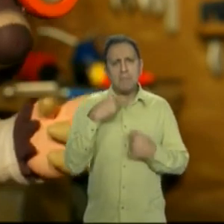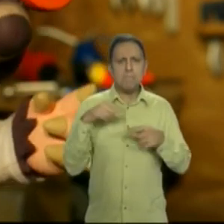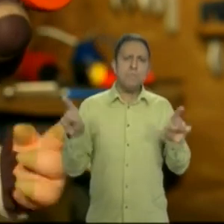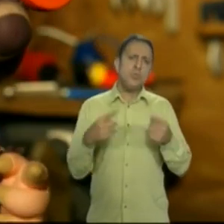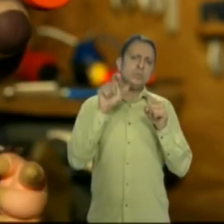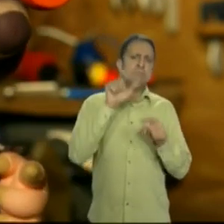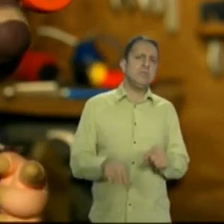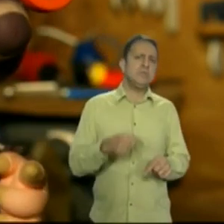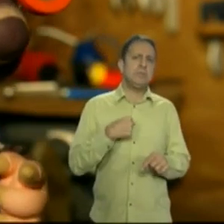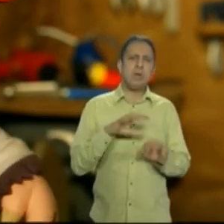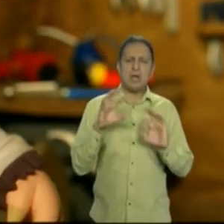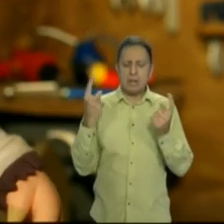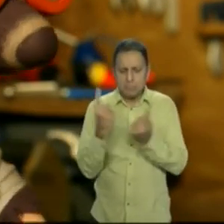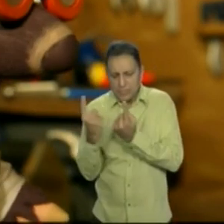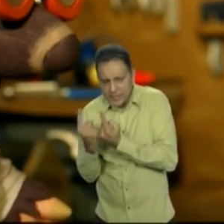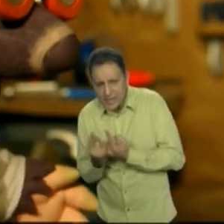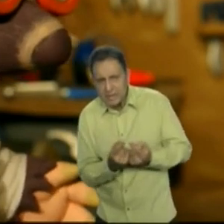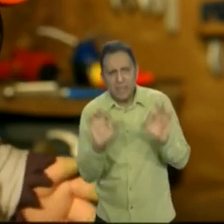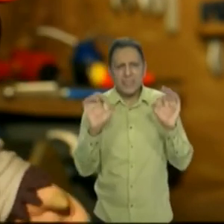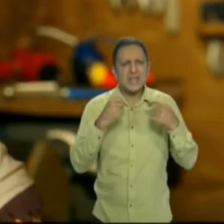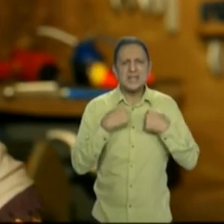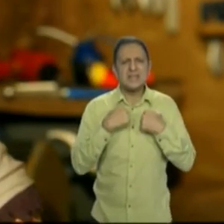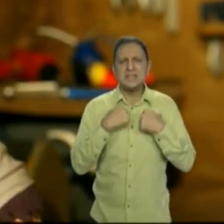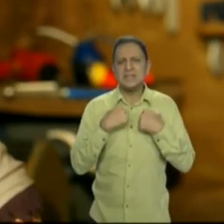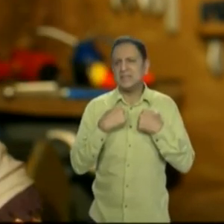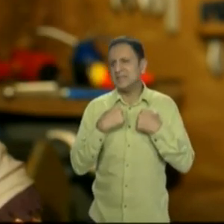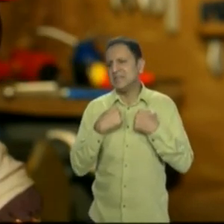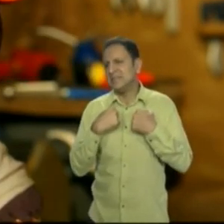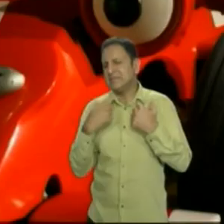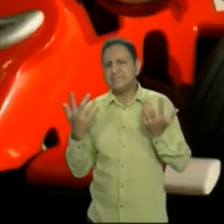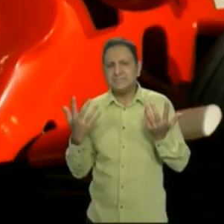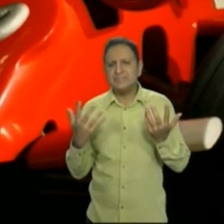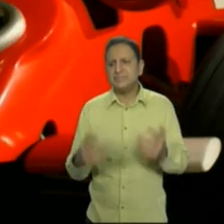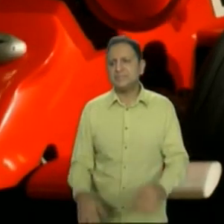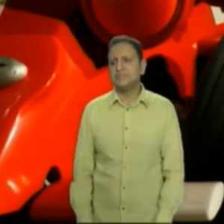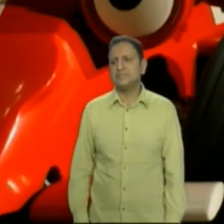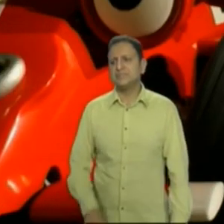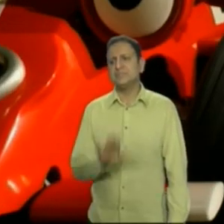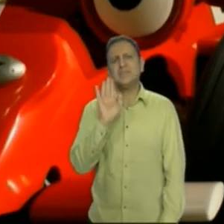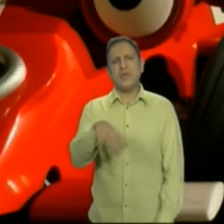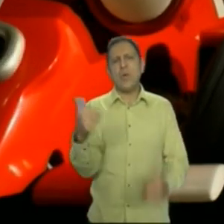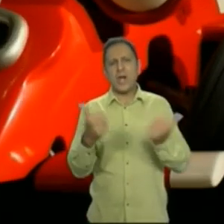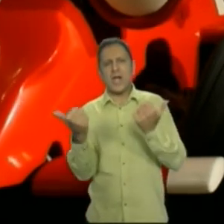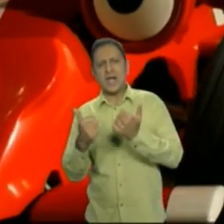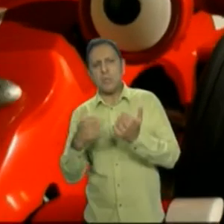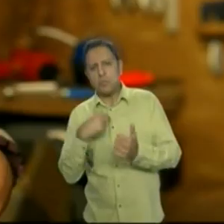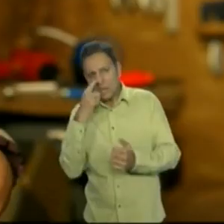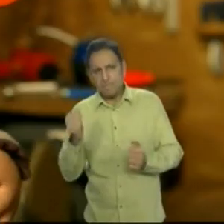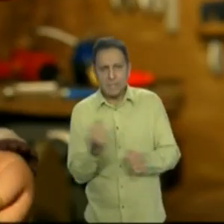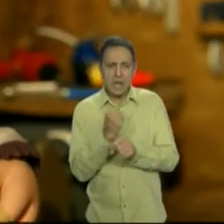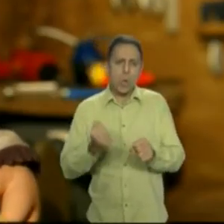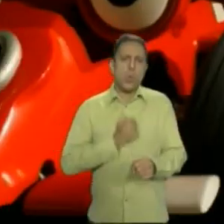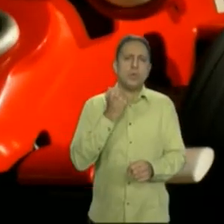very musical, but I don't have any instruments. That's okay. We can make our own.